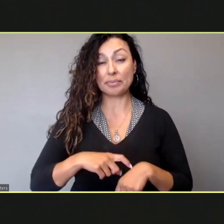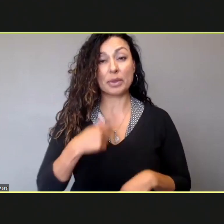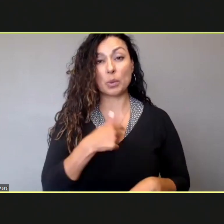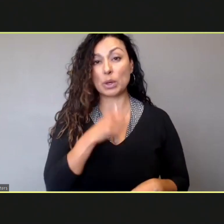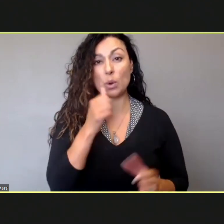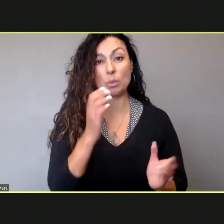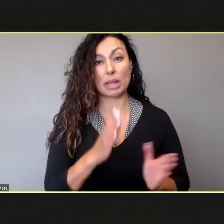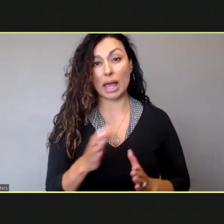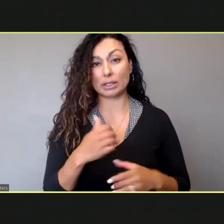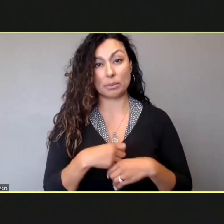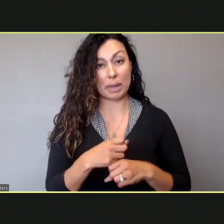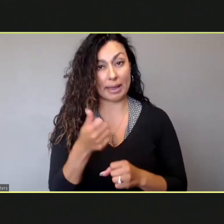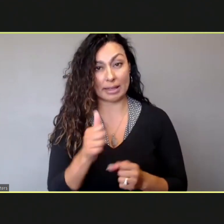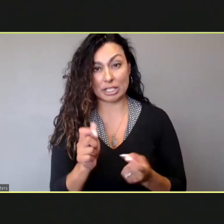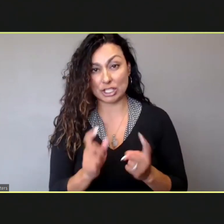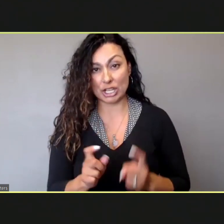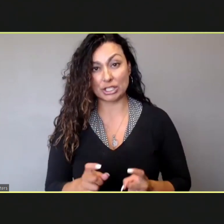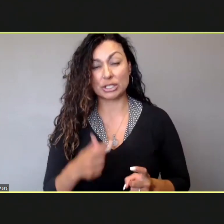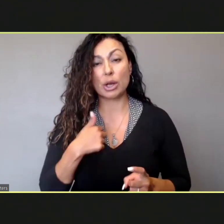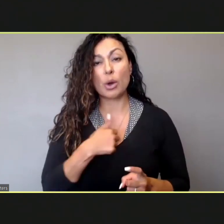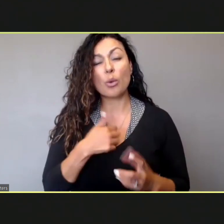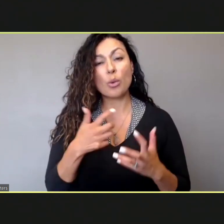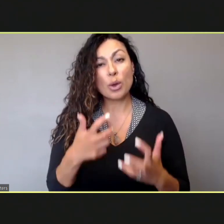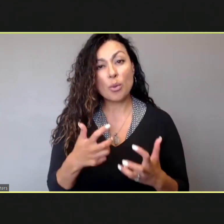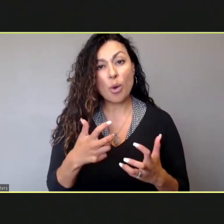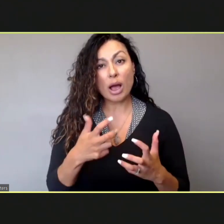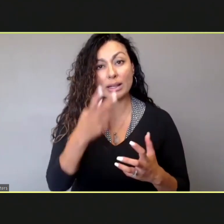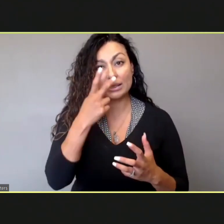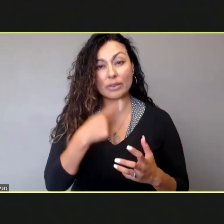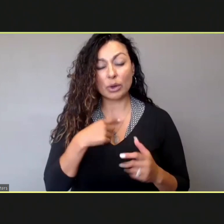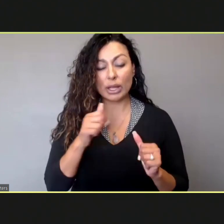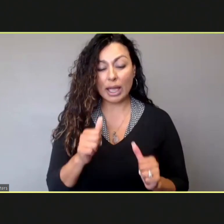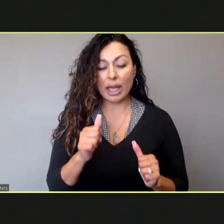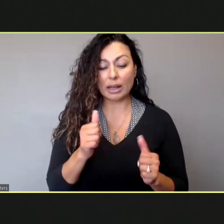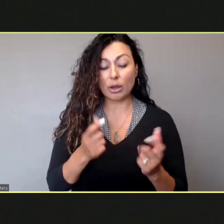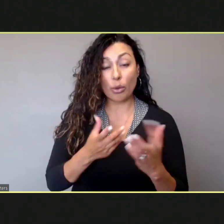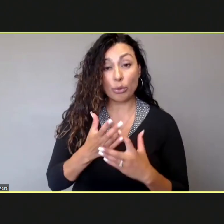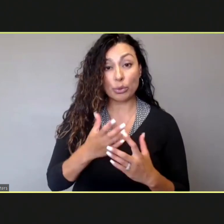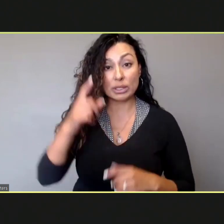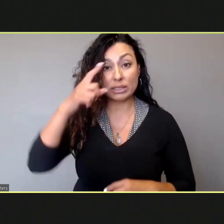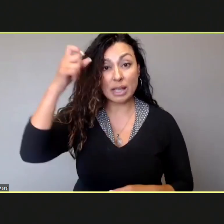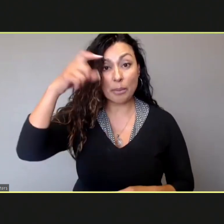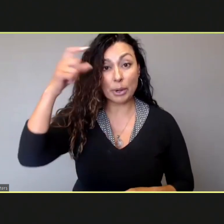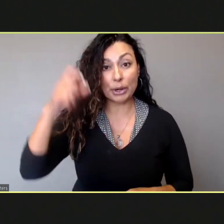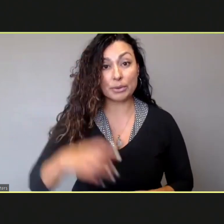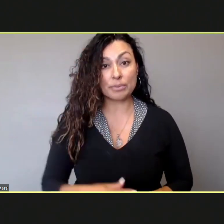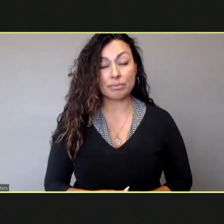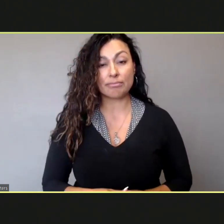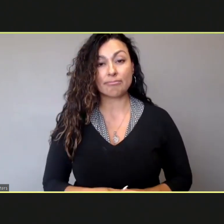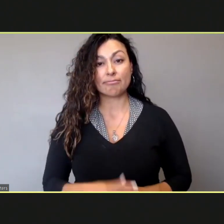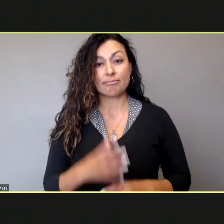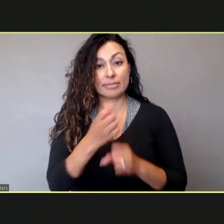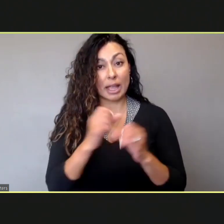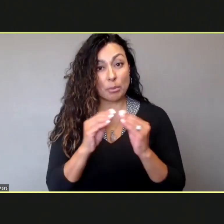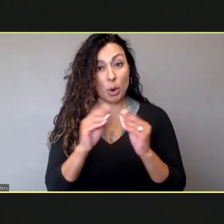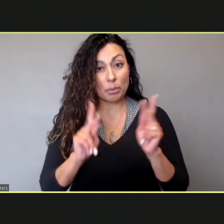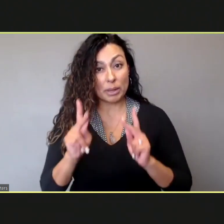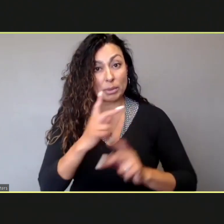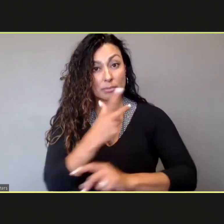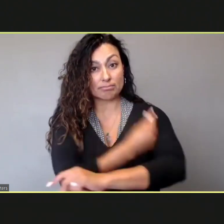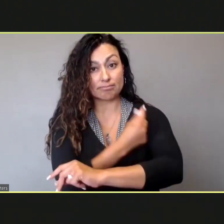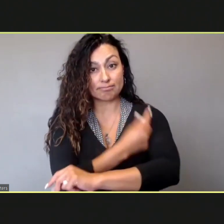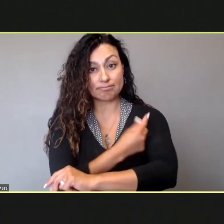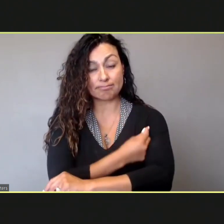plan to make any changes. I think we want to see if we can get through the summer and get more people immunized,